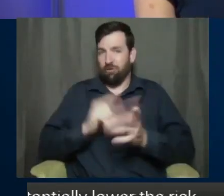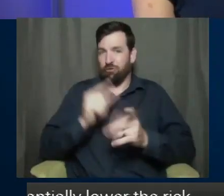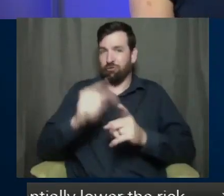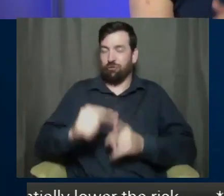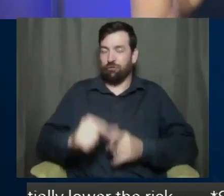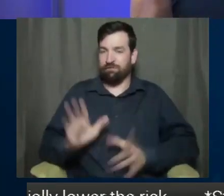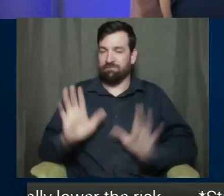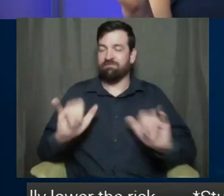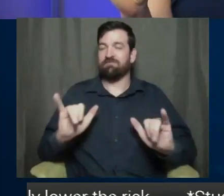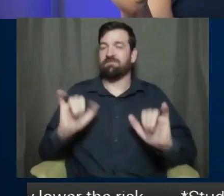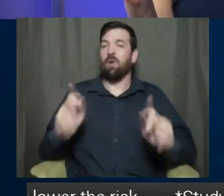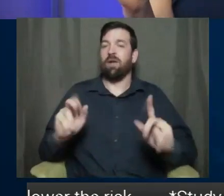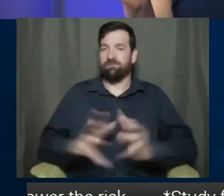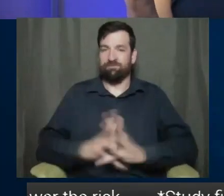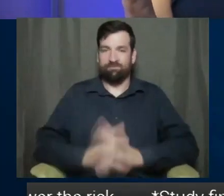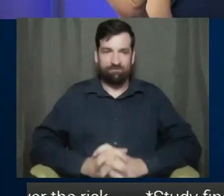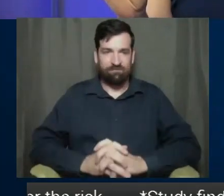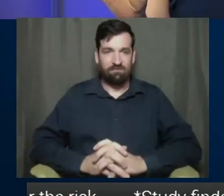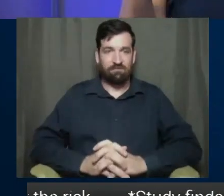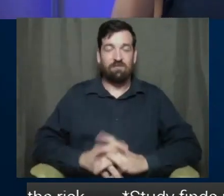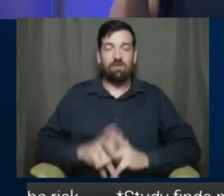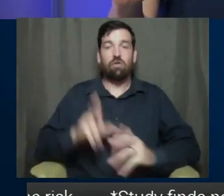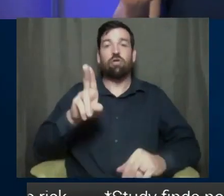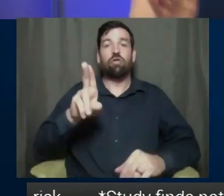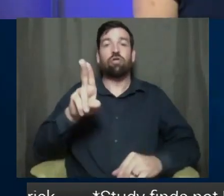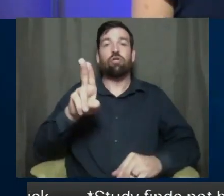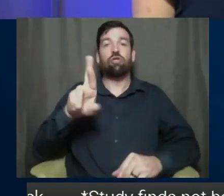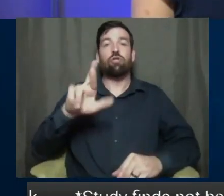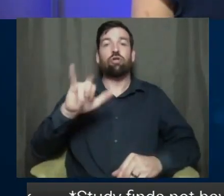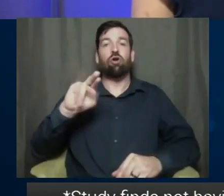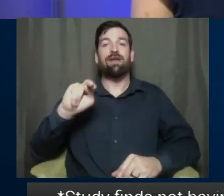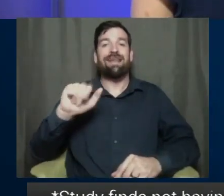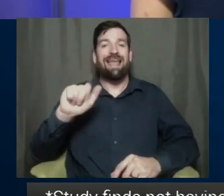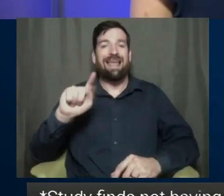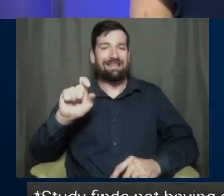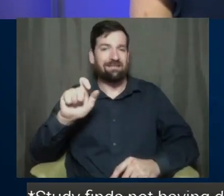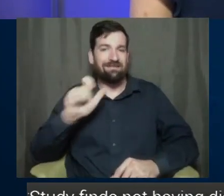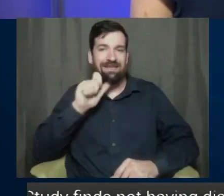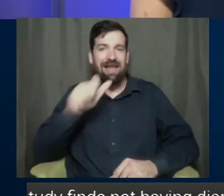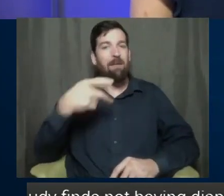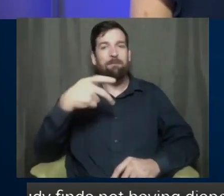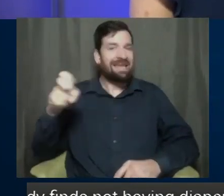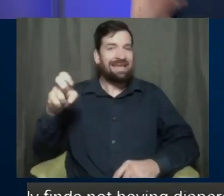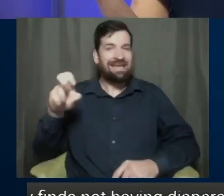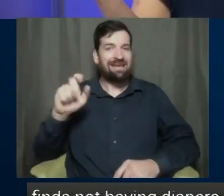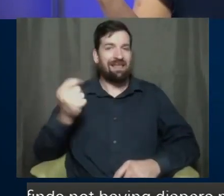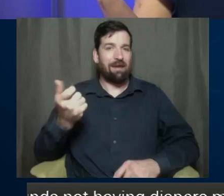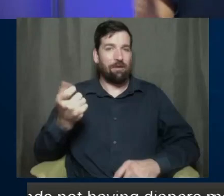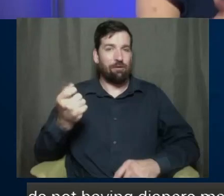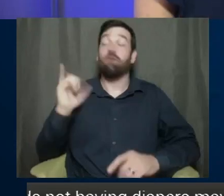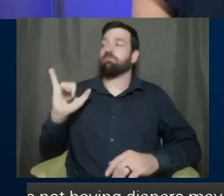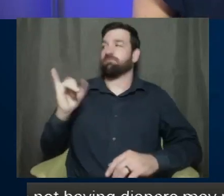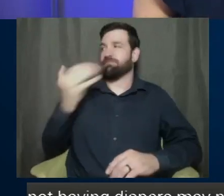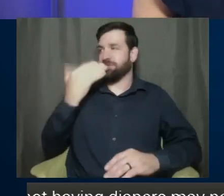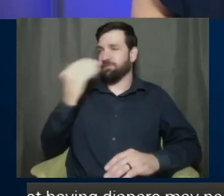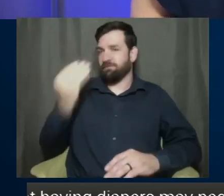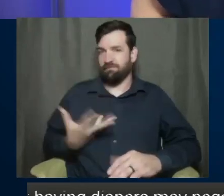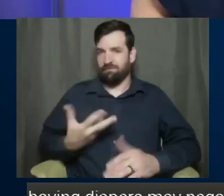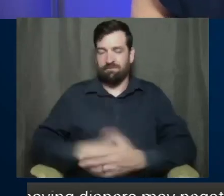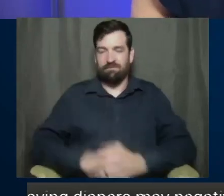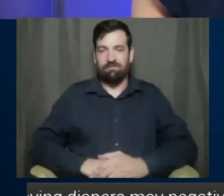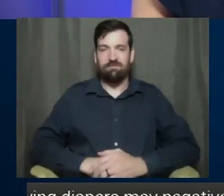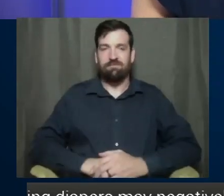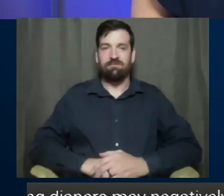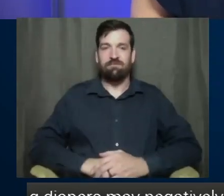our audience too. Urinate, not pee a little. Right. Okay, gotcha. Sounds Thank good. you for the medical terms. Trying to keep it real. All right. It's a